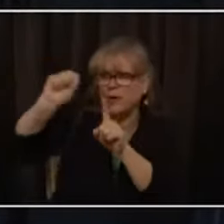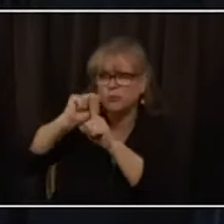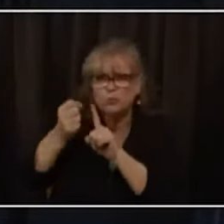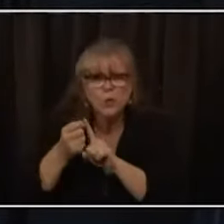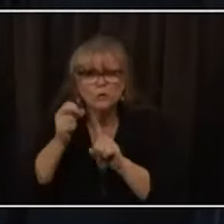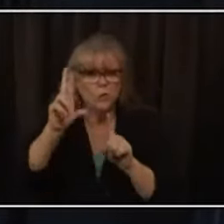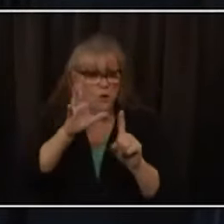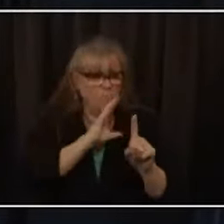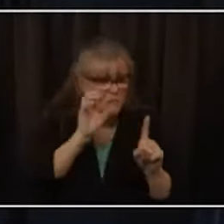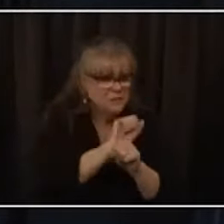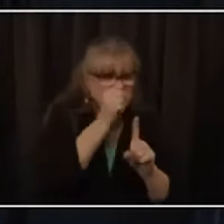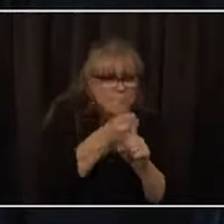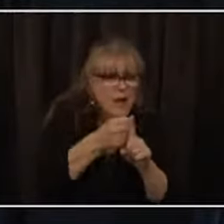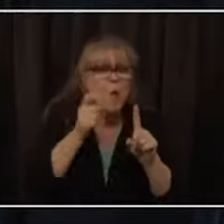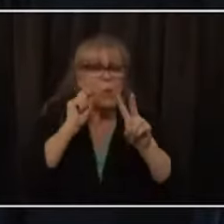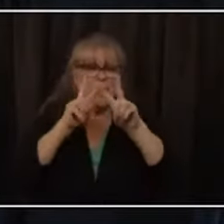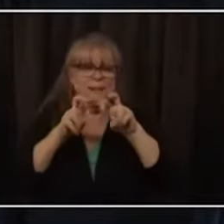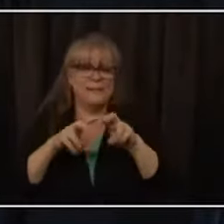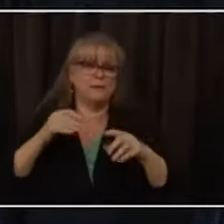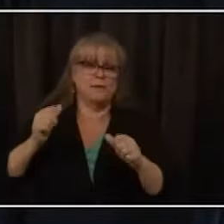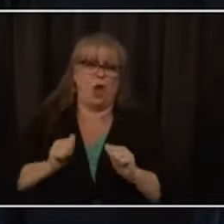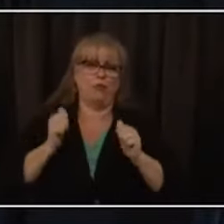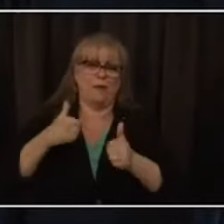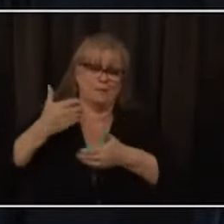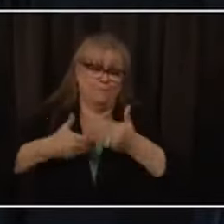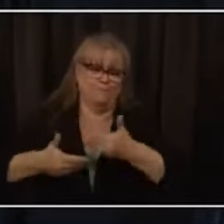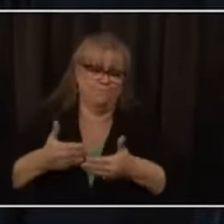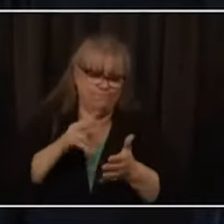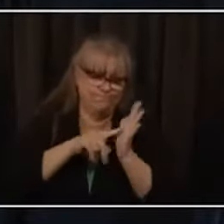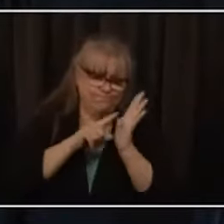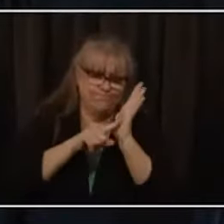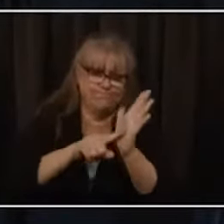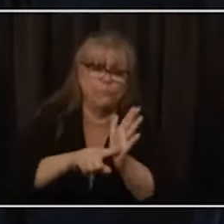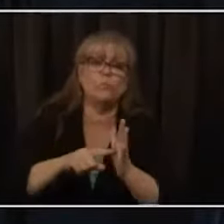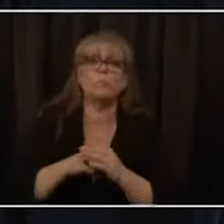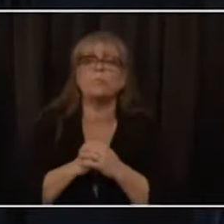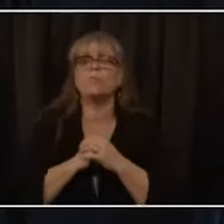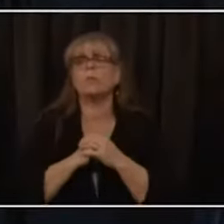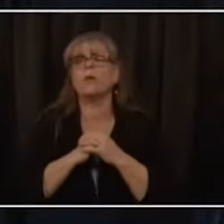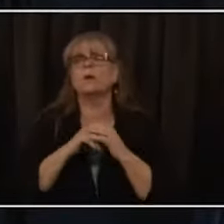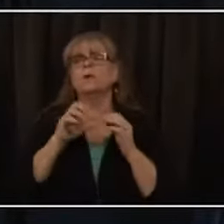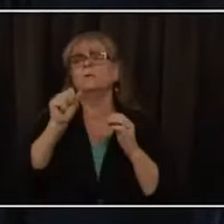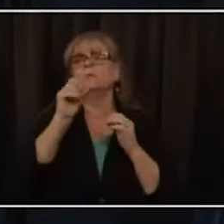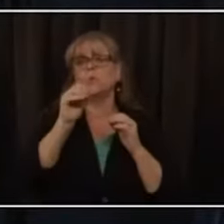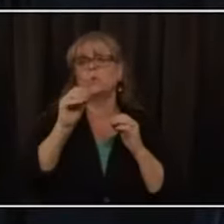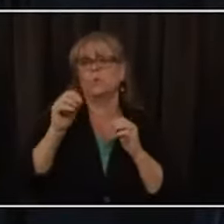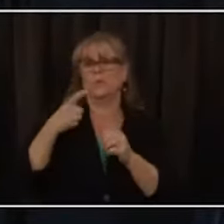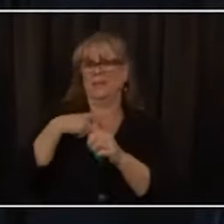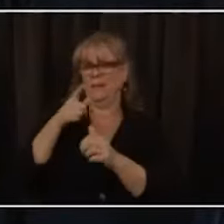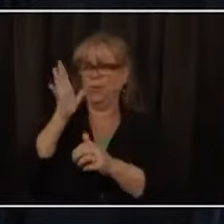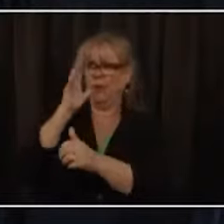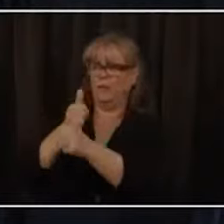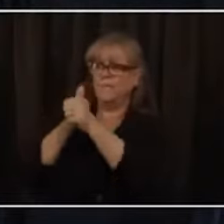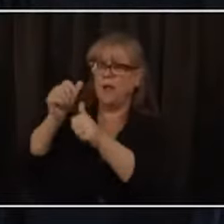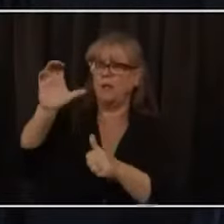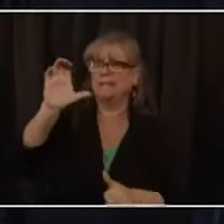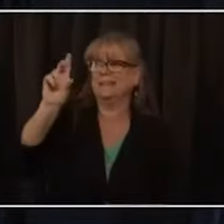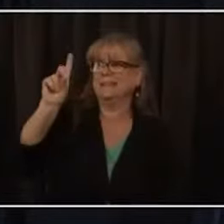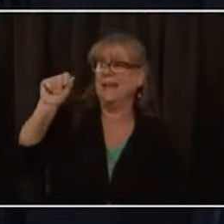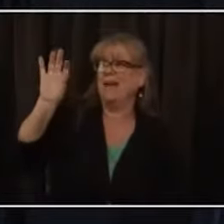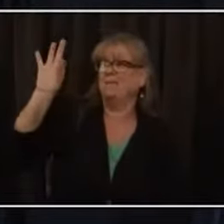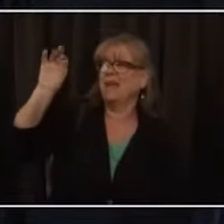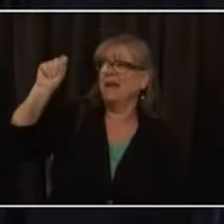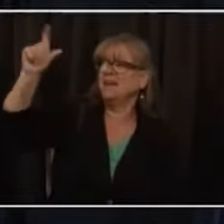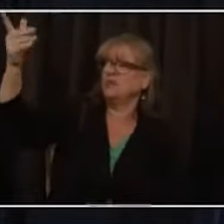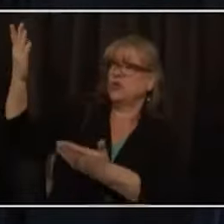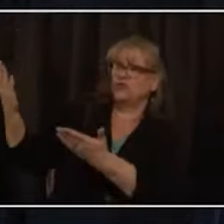them on health. So that we'll be following CDC and FDA closely on that. I think that we will